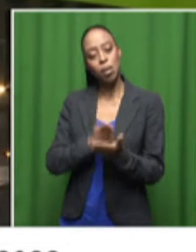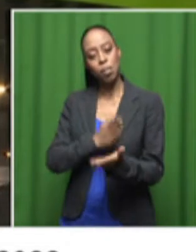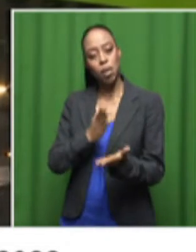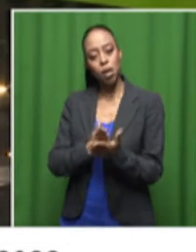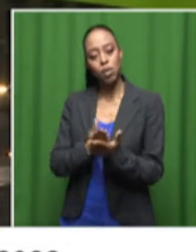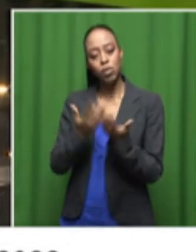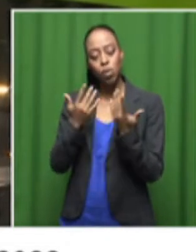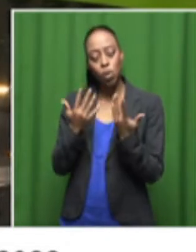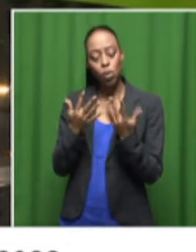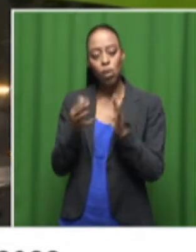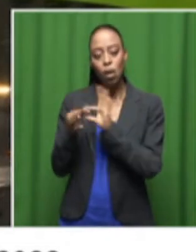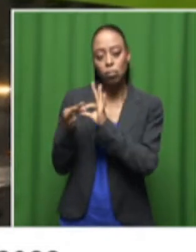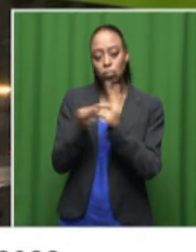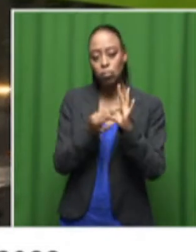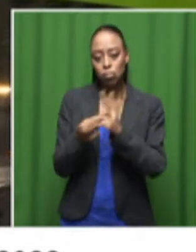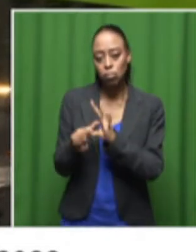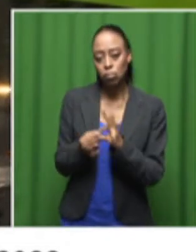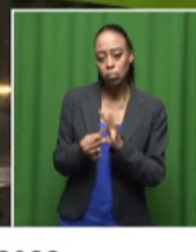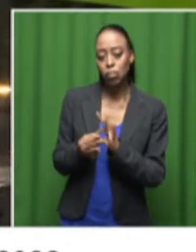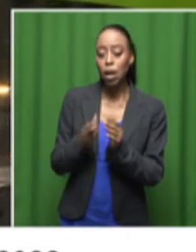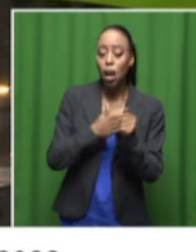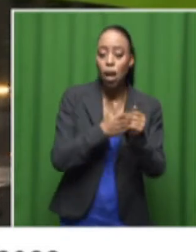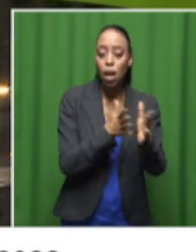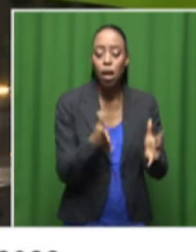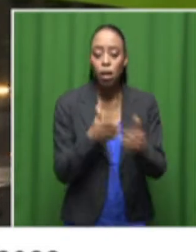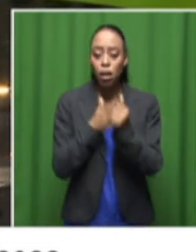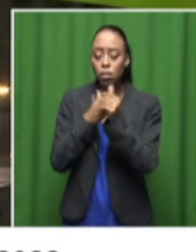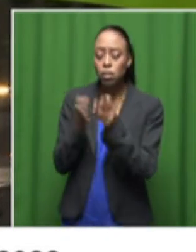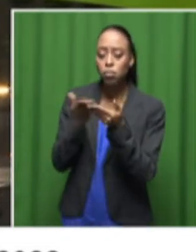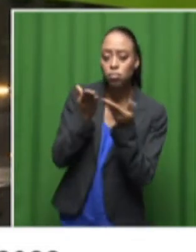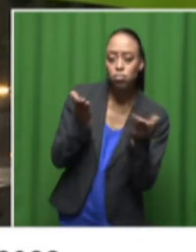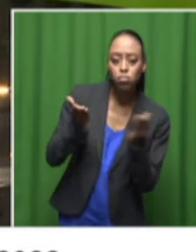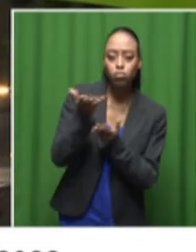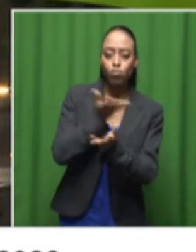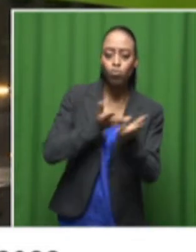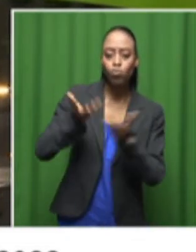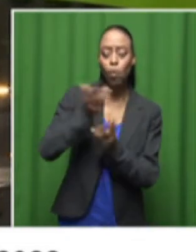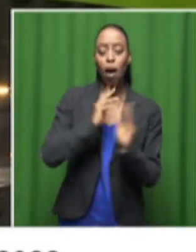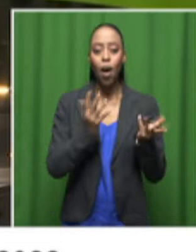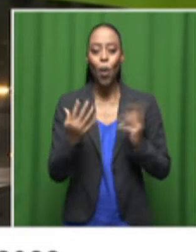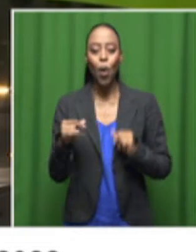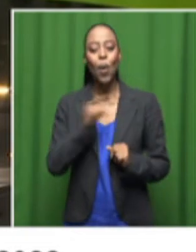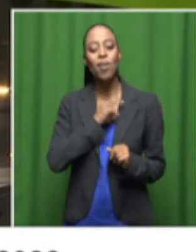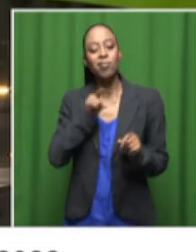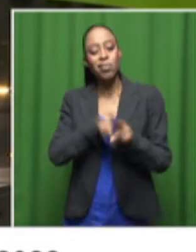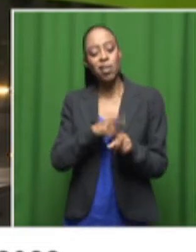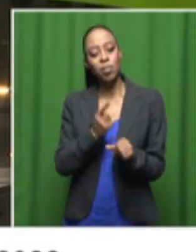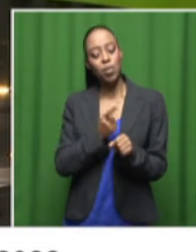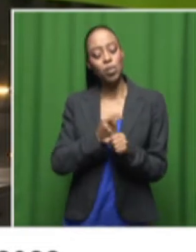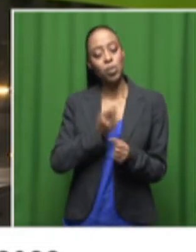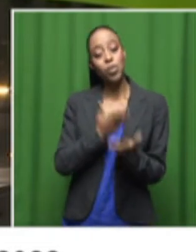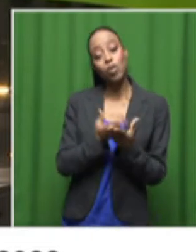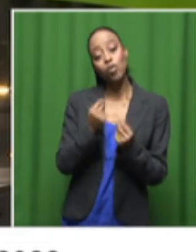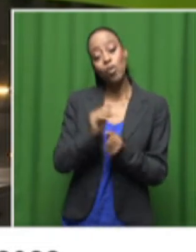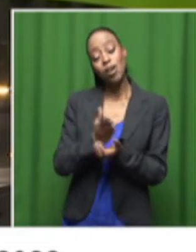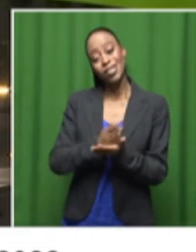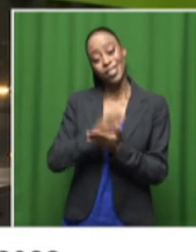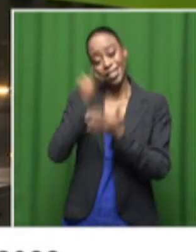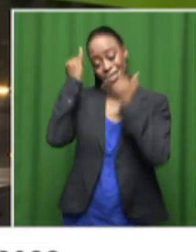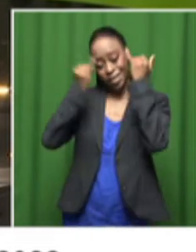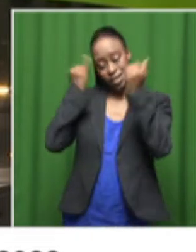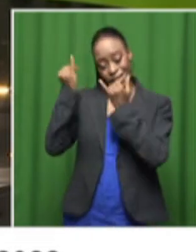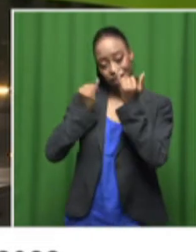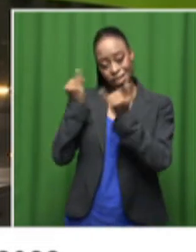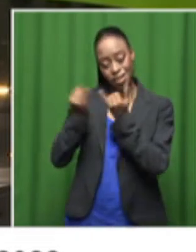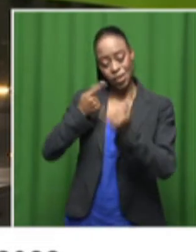well to leaders as well across the continent, so that we are able to share ideas